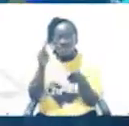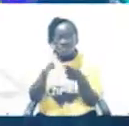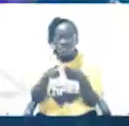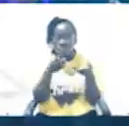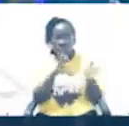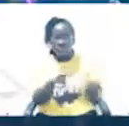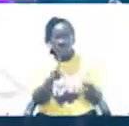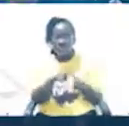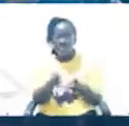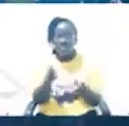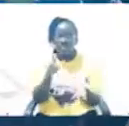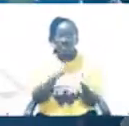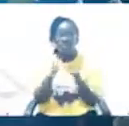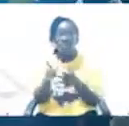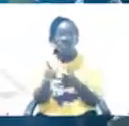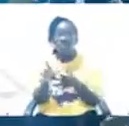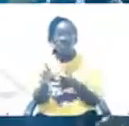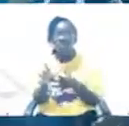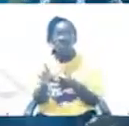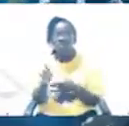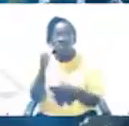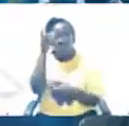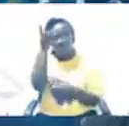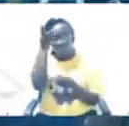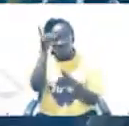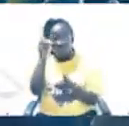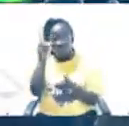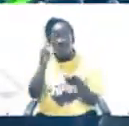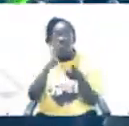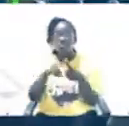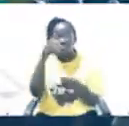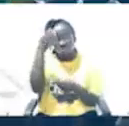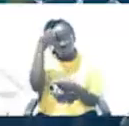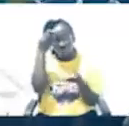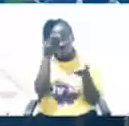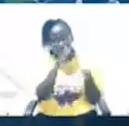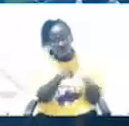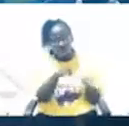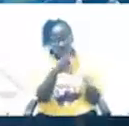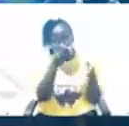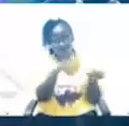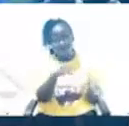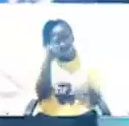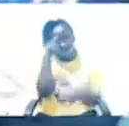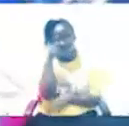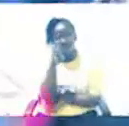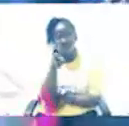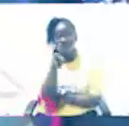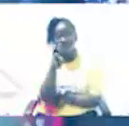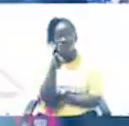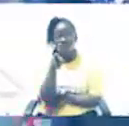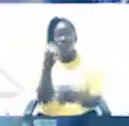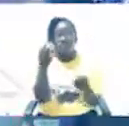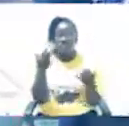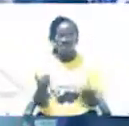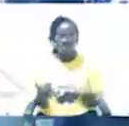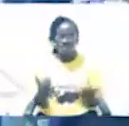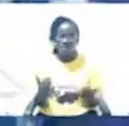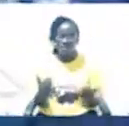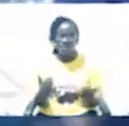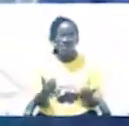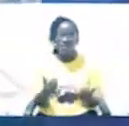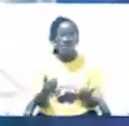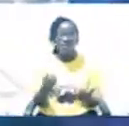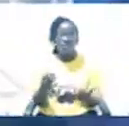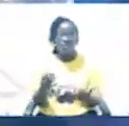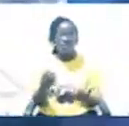me. There is a voice that is shouting. Come unto me. All ye